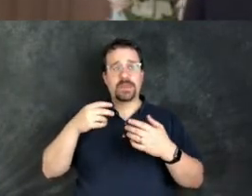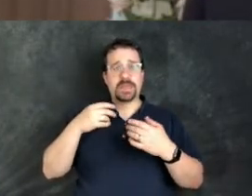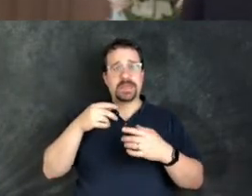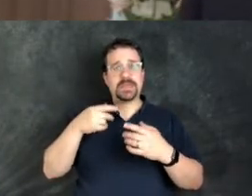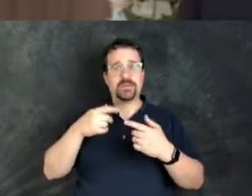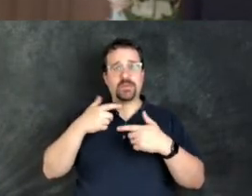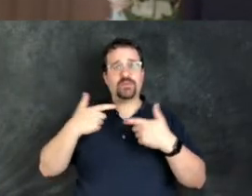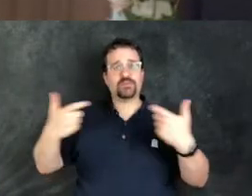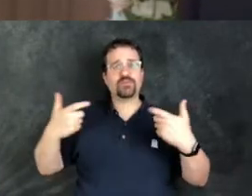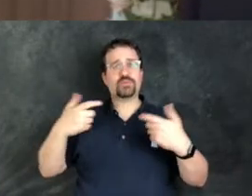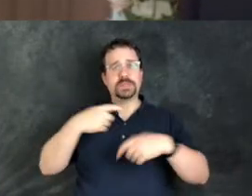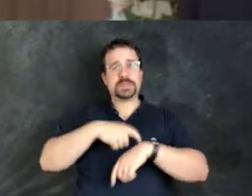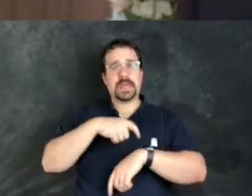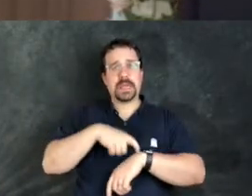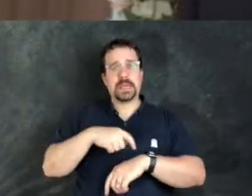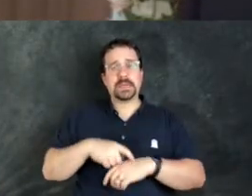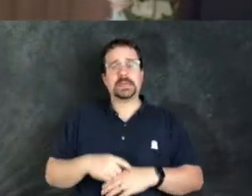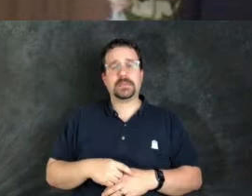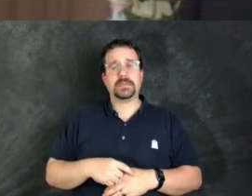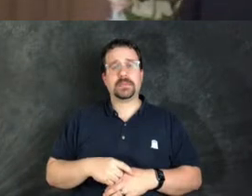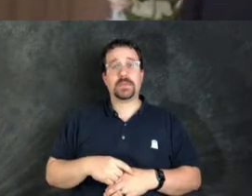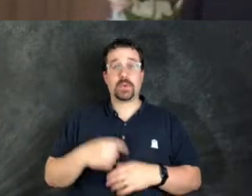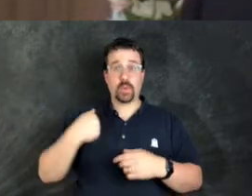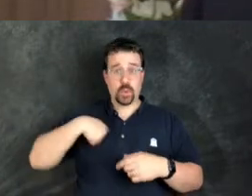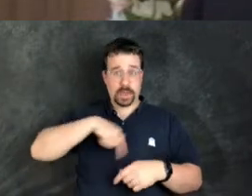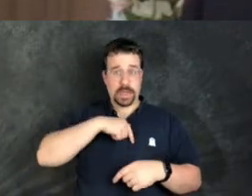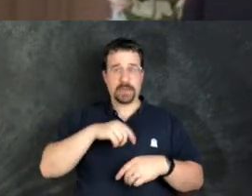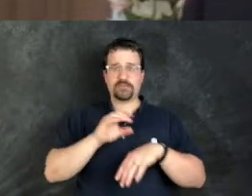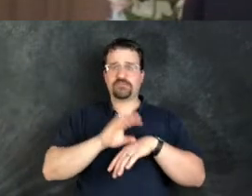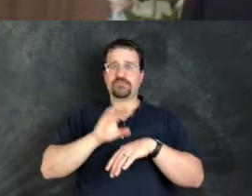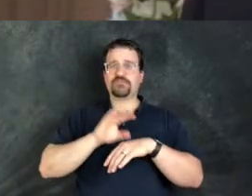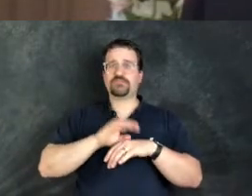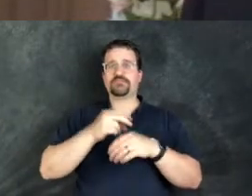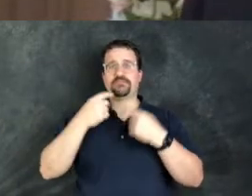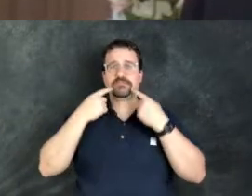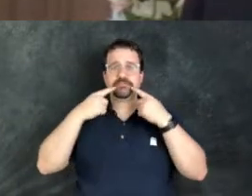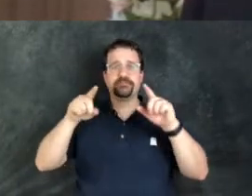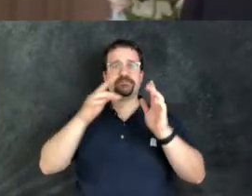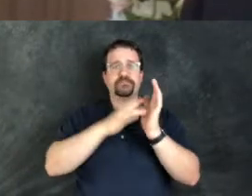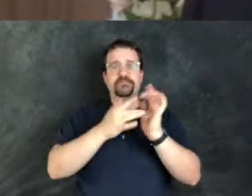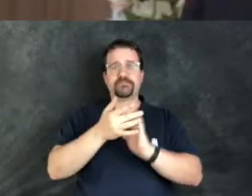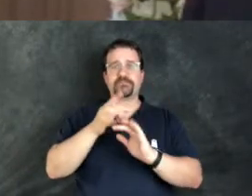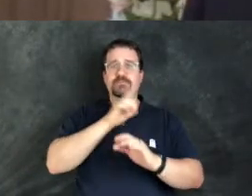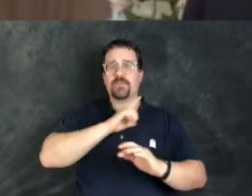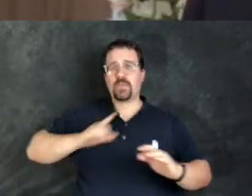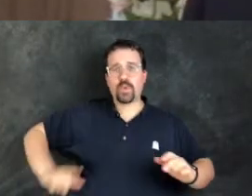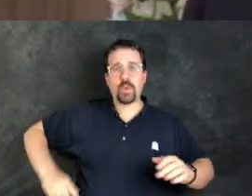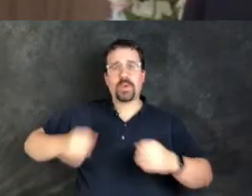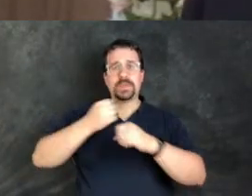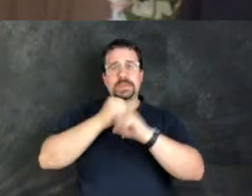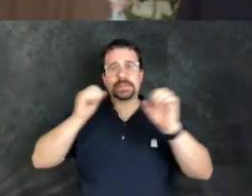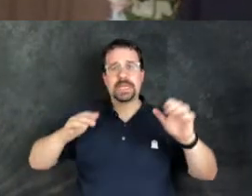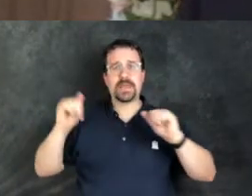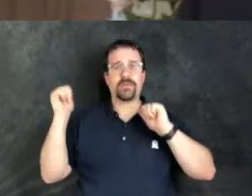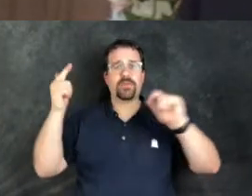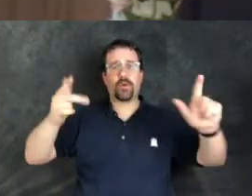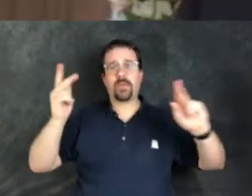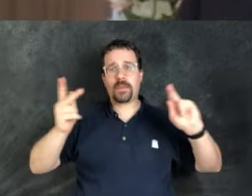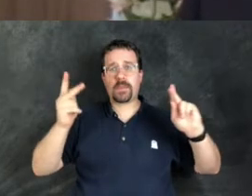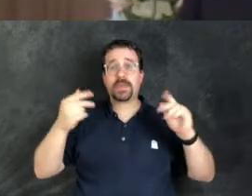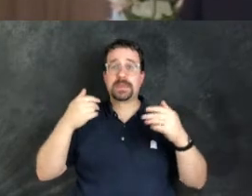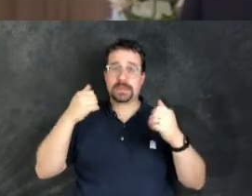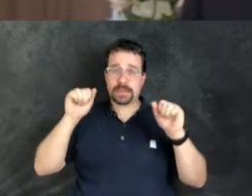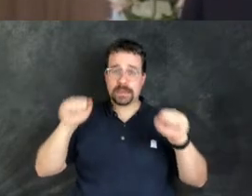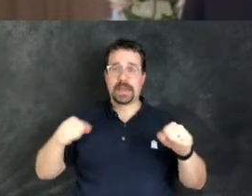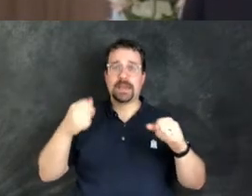immense. Today, we'll explore how we, as the church that proclaims Jesus as Lord and Savior of all, can leverage